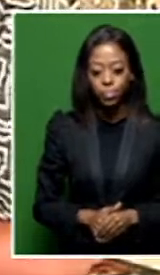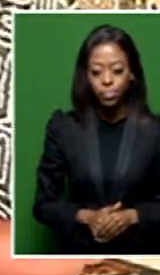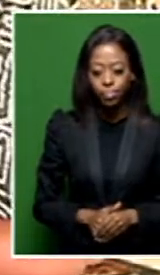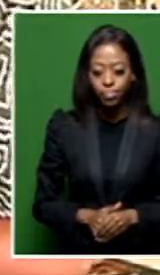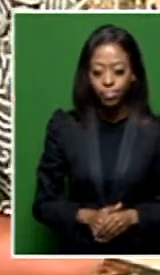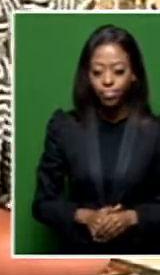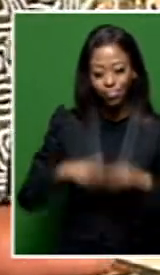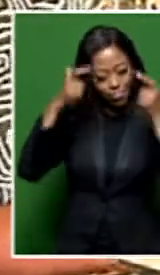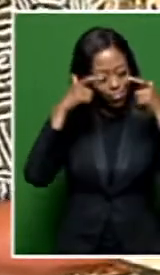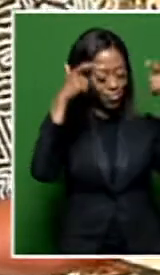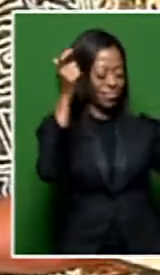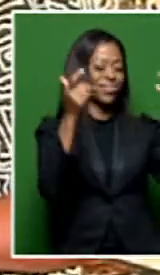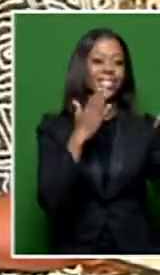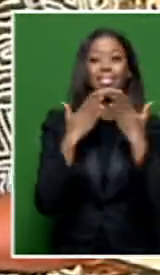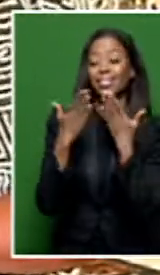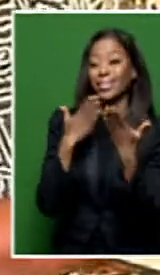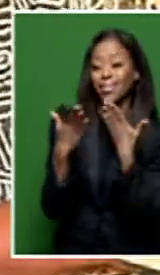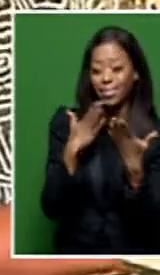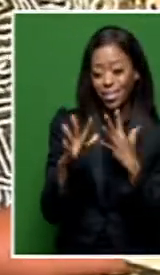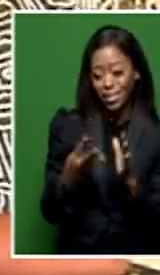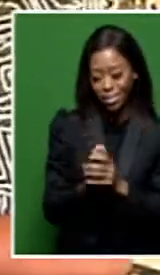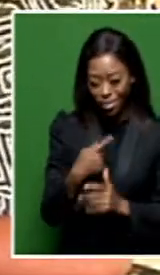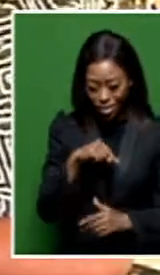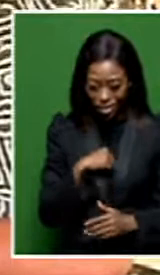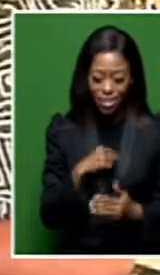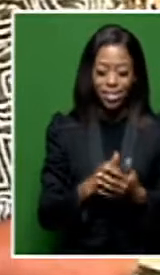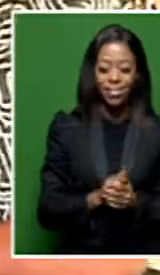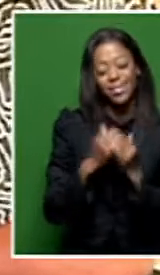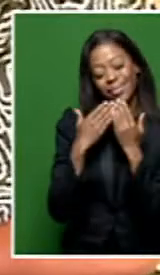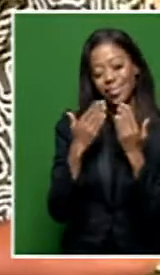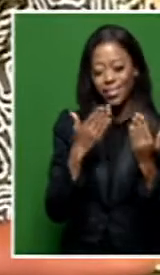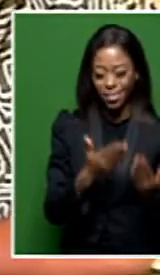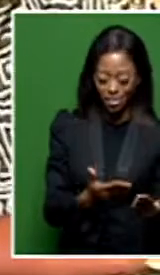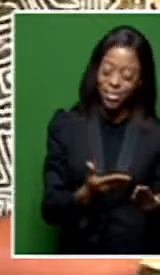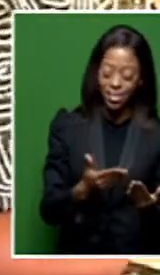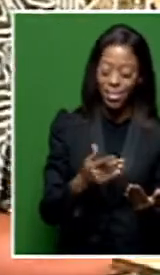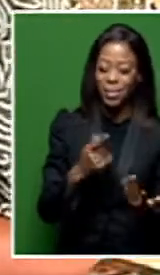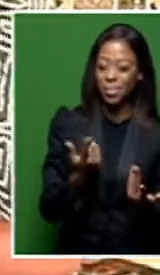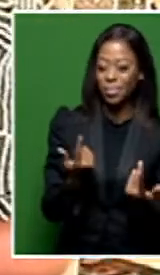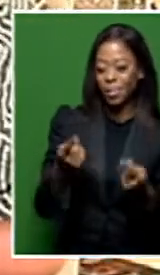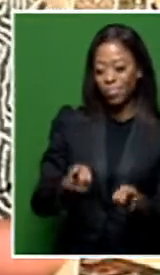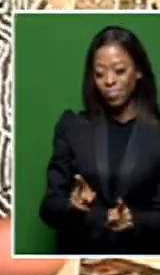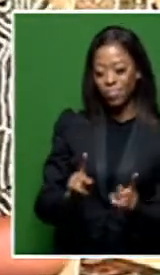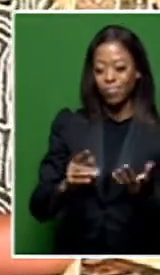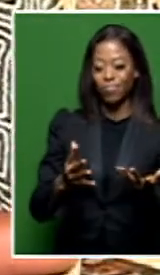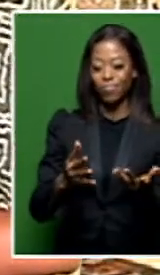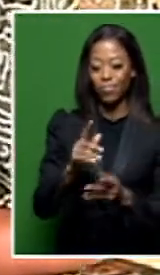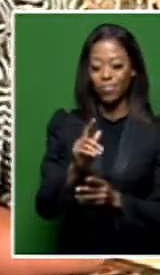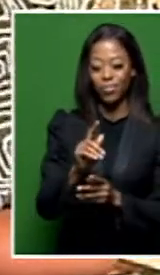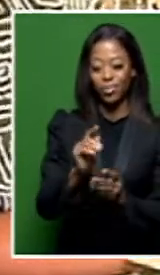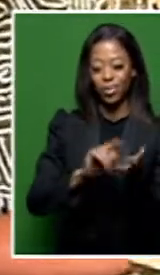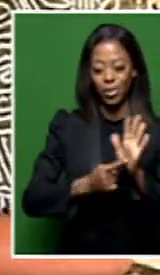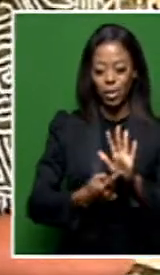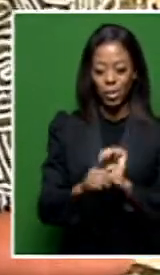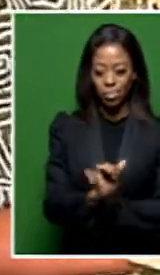Chef Mokgadi, thank you so much for joining us on Morning Live. Thank you so much, Ikhomotseng, for having me. Let's get right into